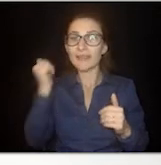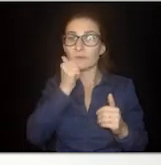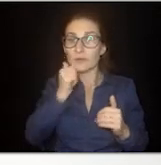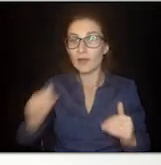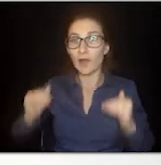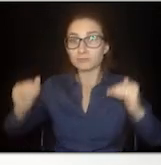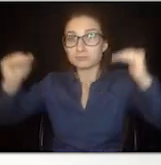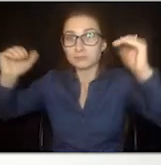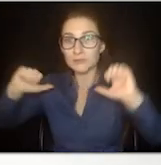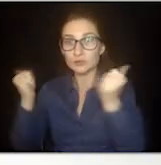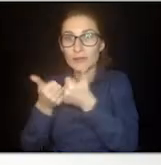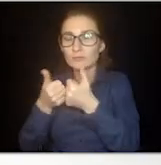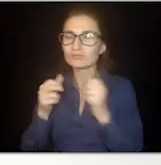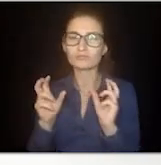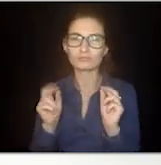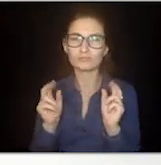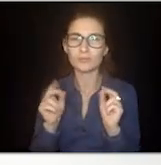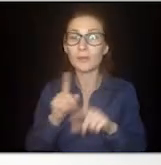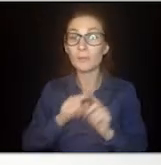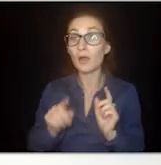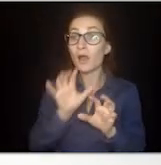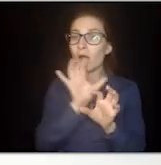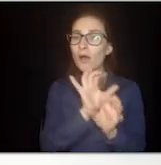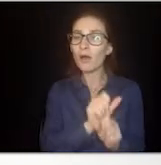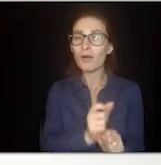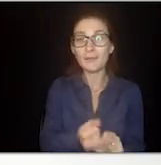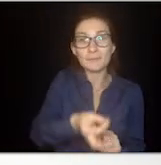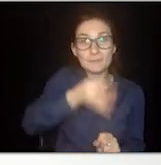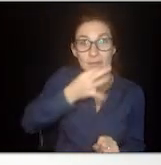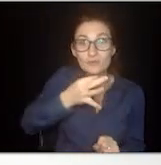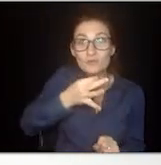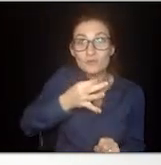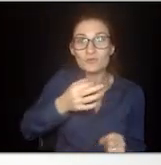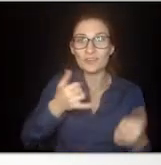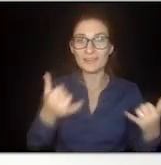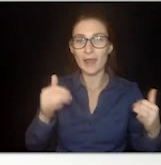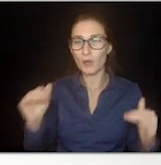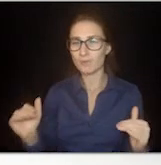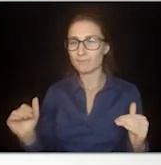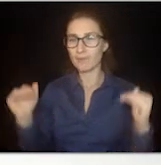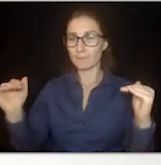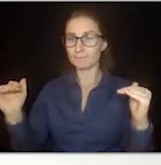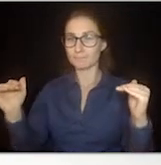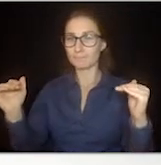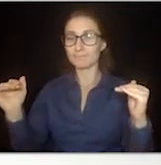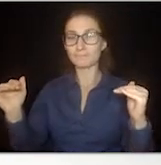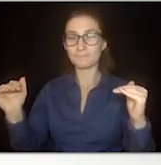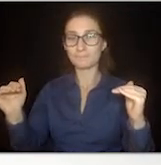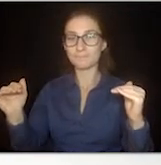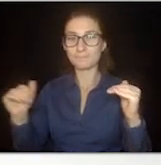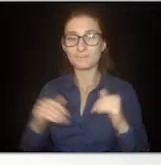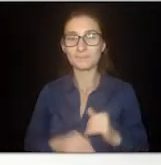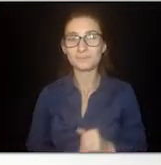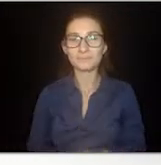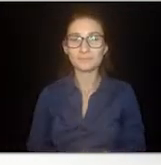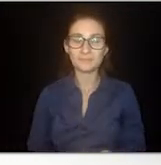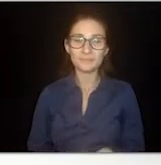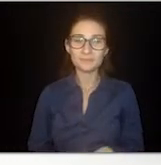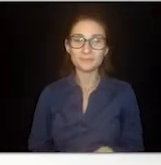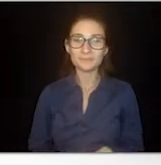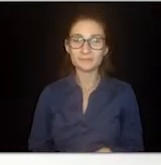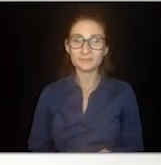very, very consistent with it. Then you can start, wait a minute, where'd it go? I got to find it. I know I want to do this.